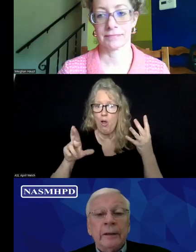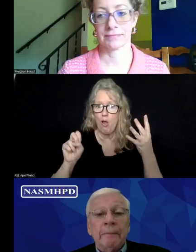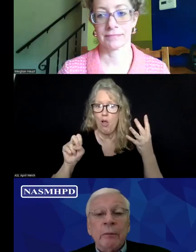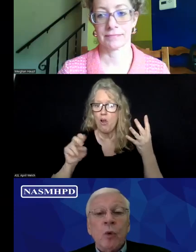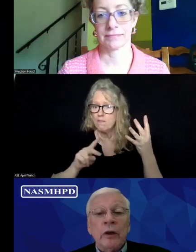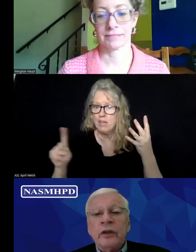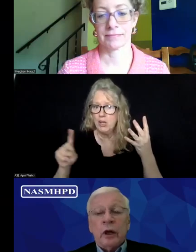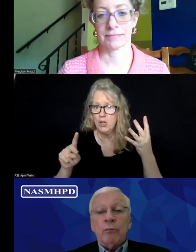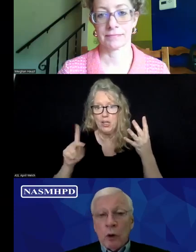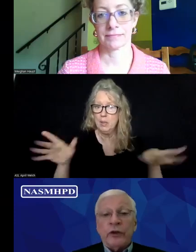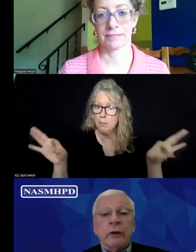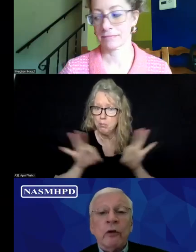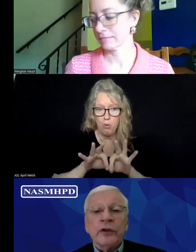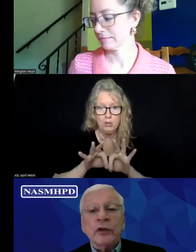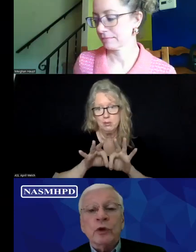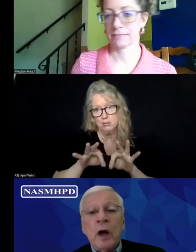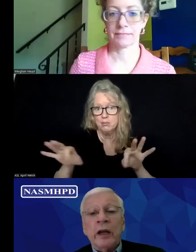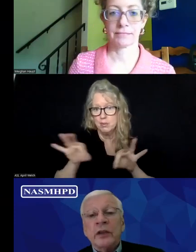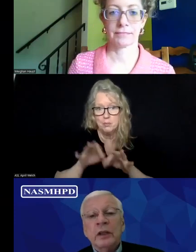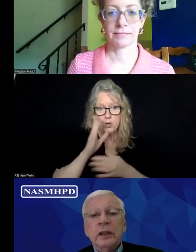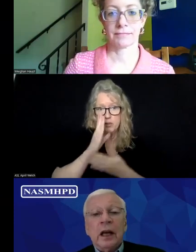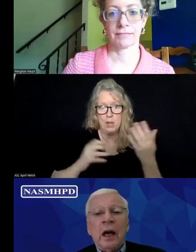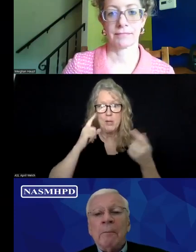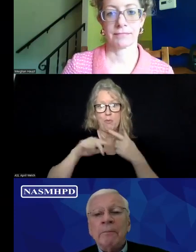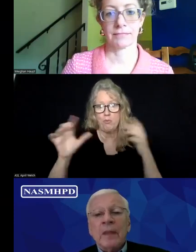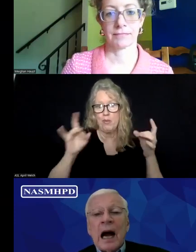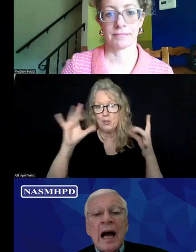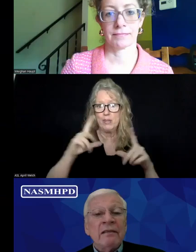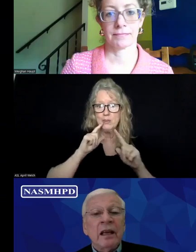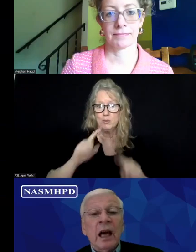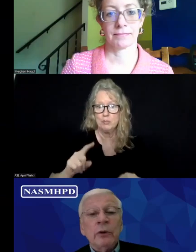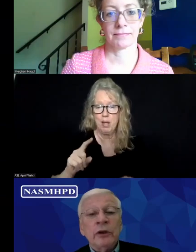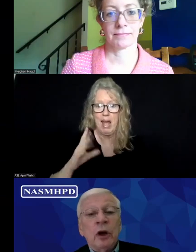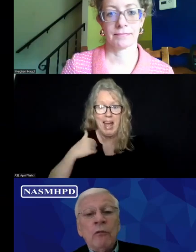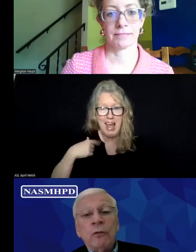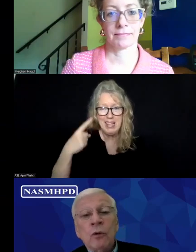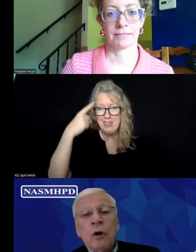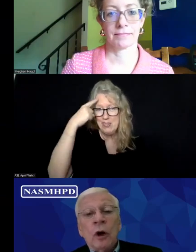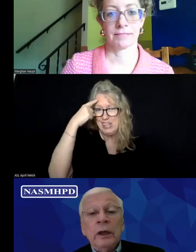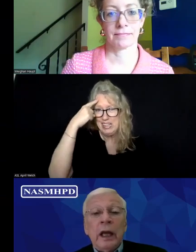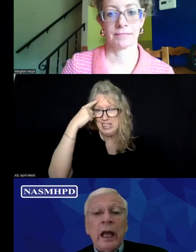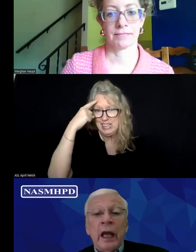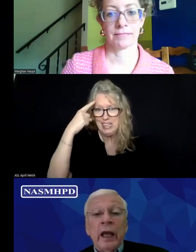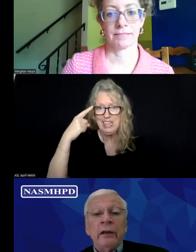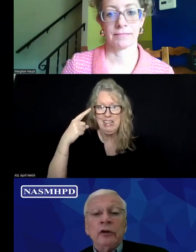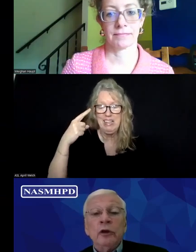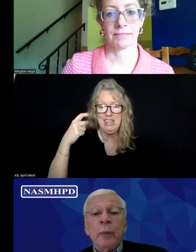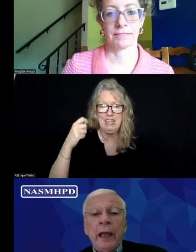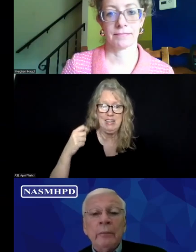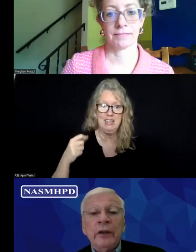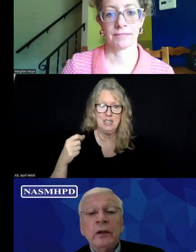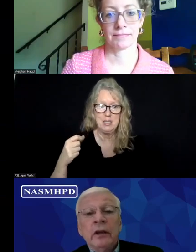very important components of crisis response, I think I would go for